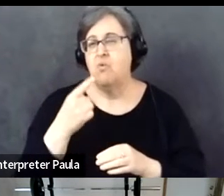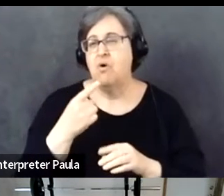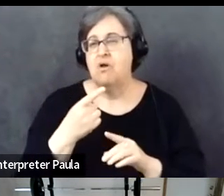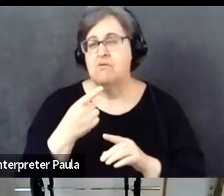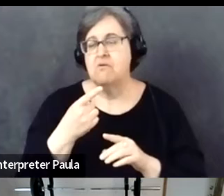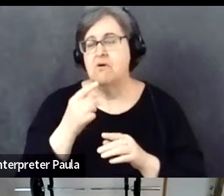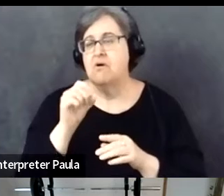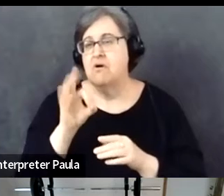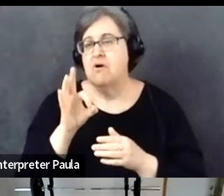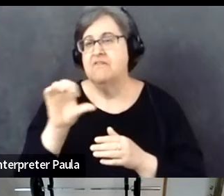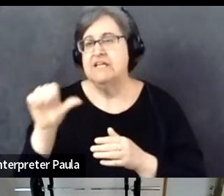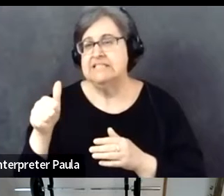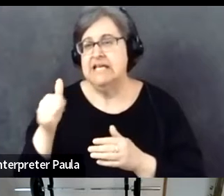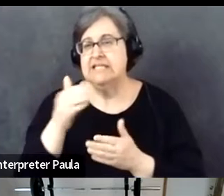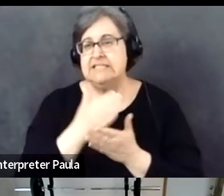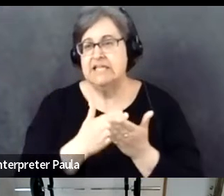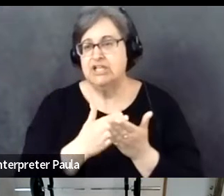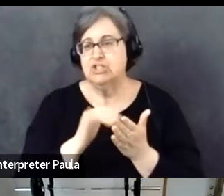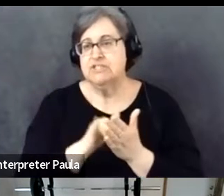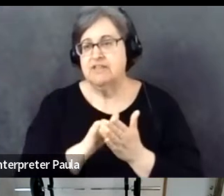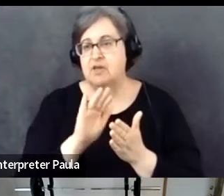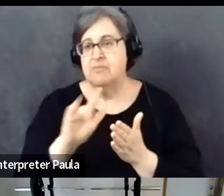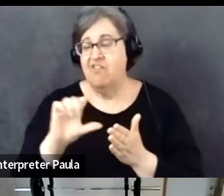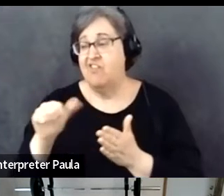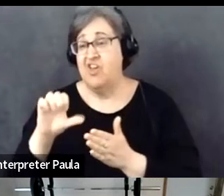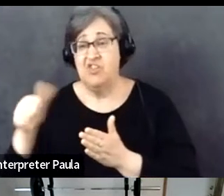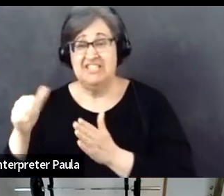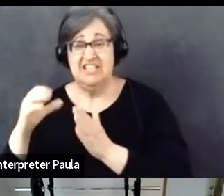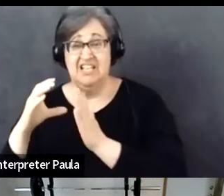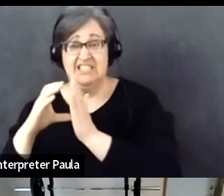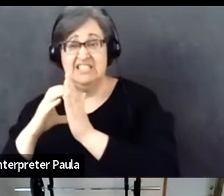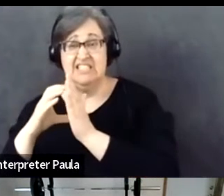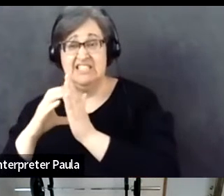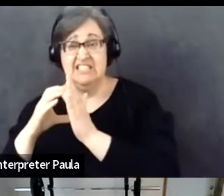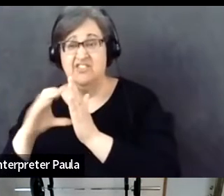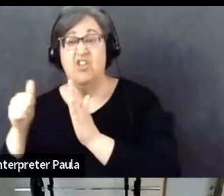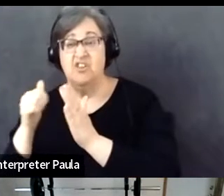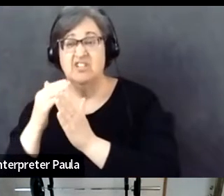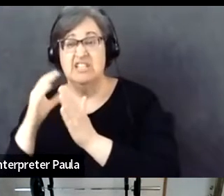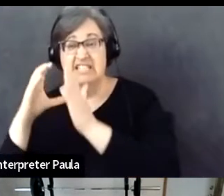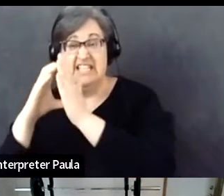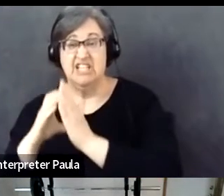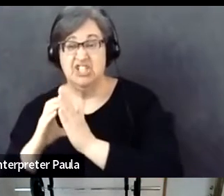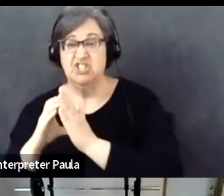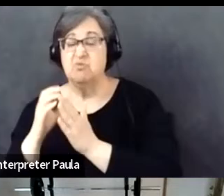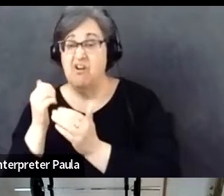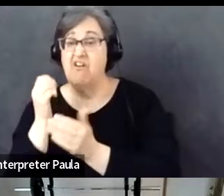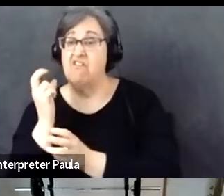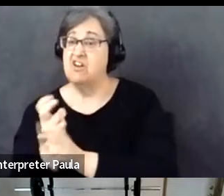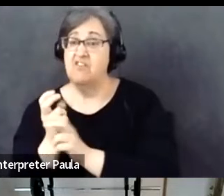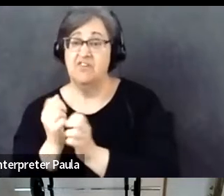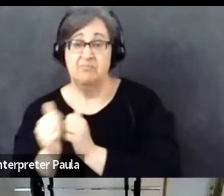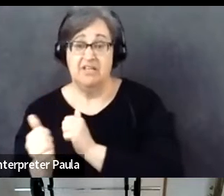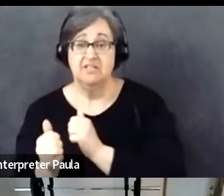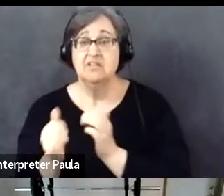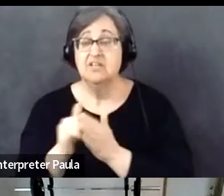bill. And I think the other 10 sections were really tough to get past. So I'm sure that'll be